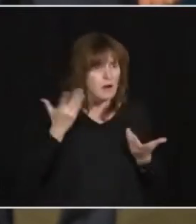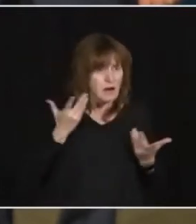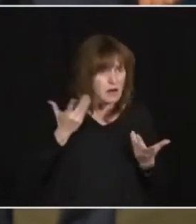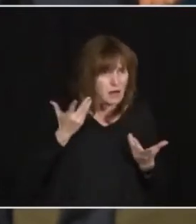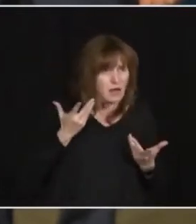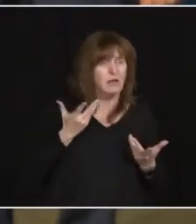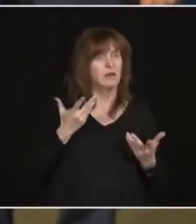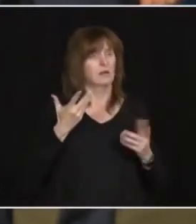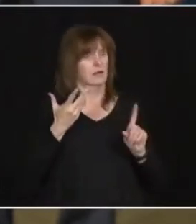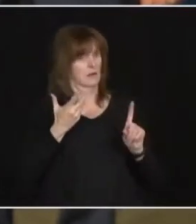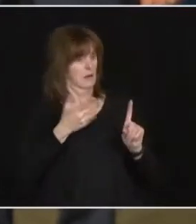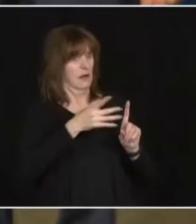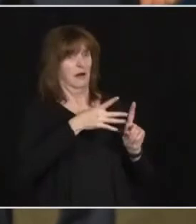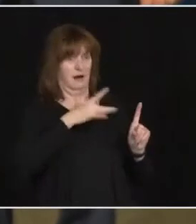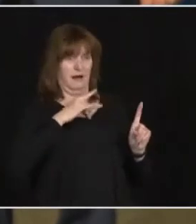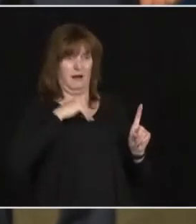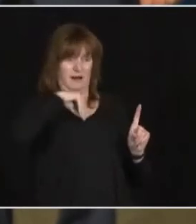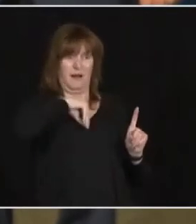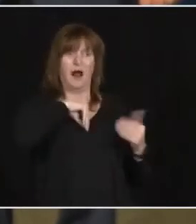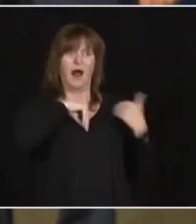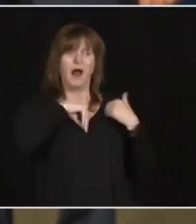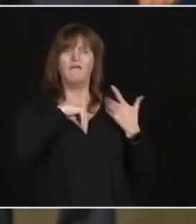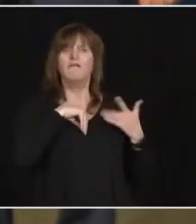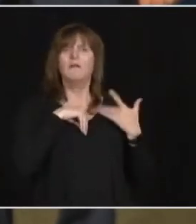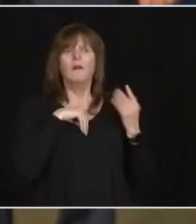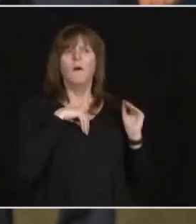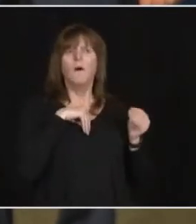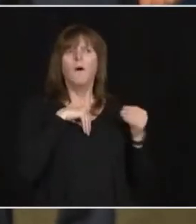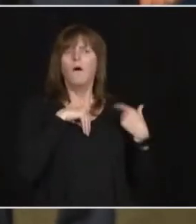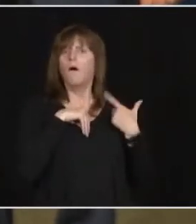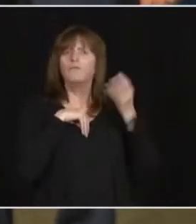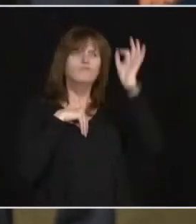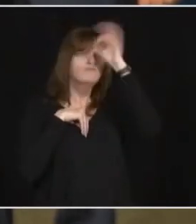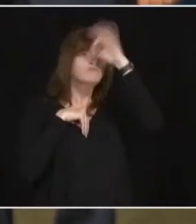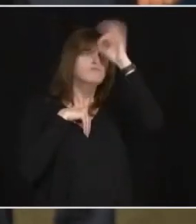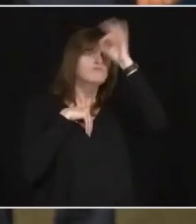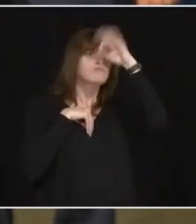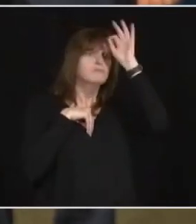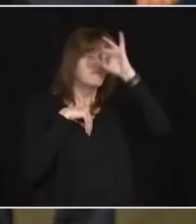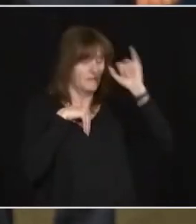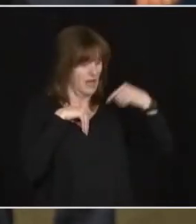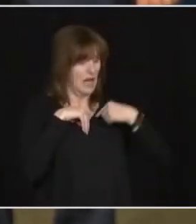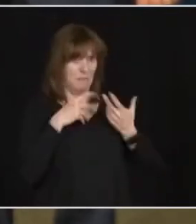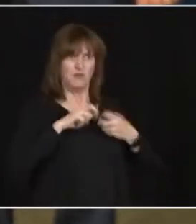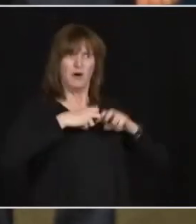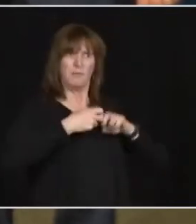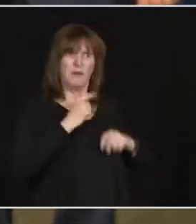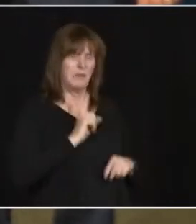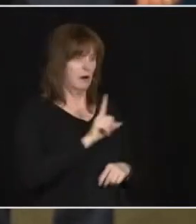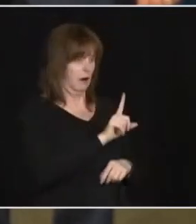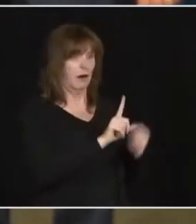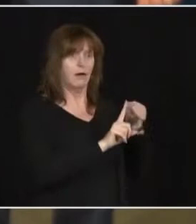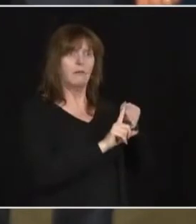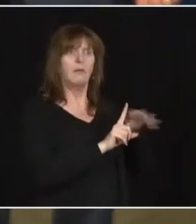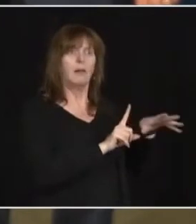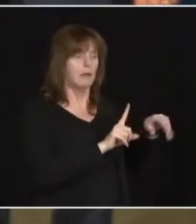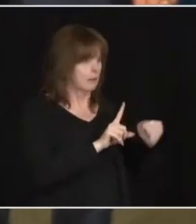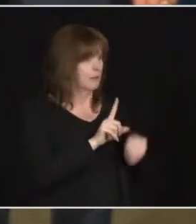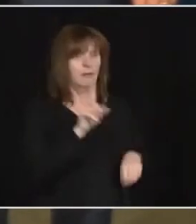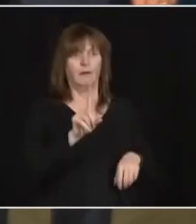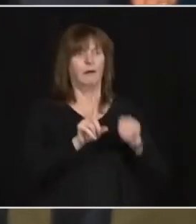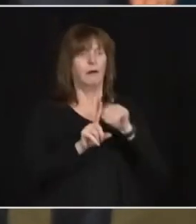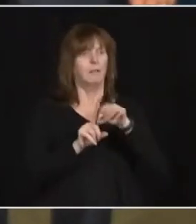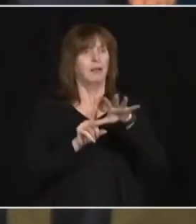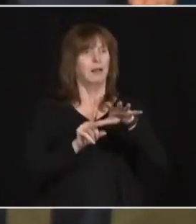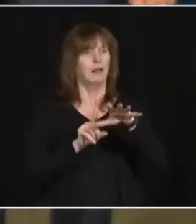before. COVID-19 is a new type of virus. Typically, pandemics are influenza, but in this case, it's a new virus